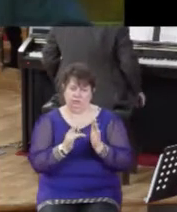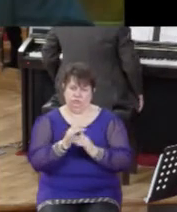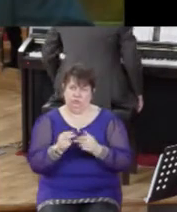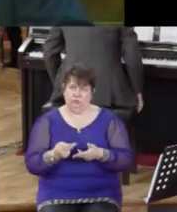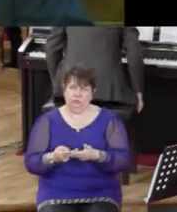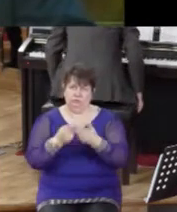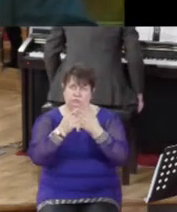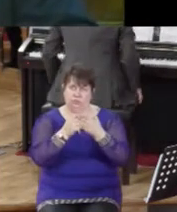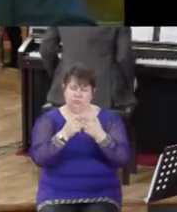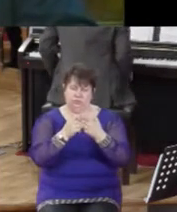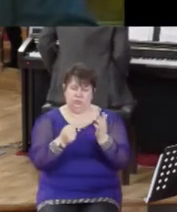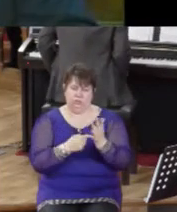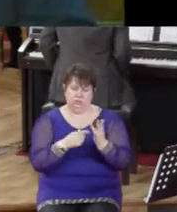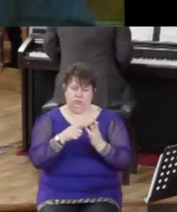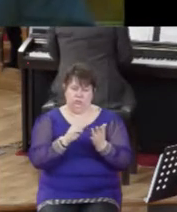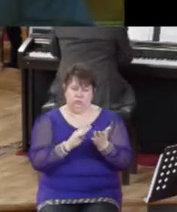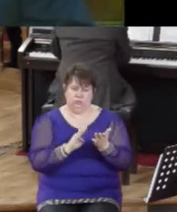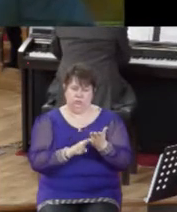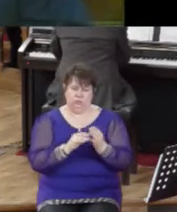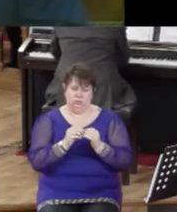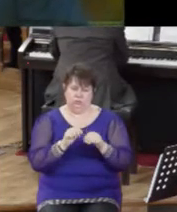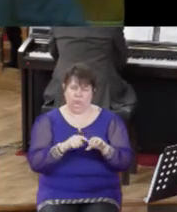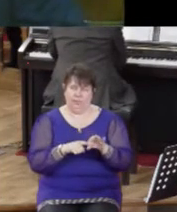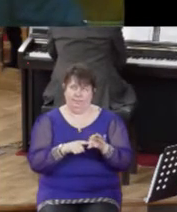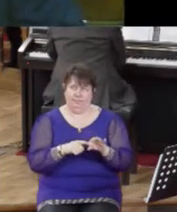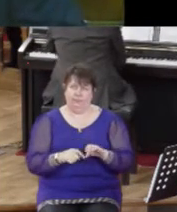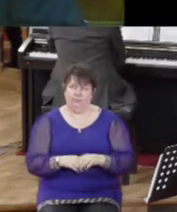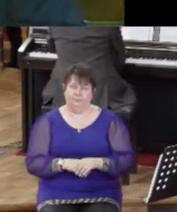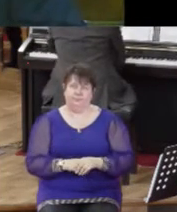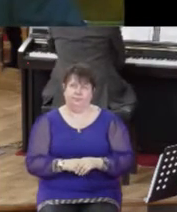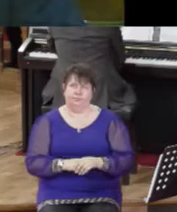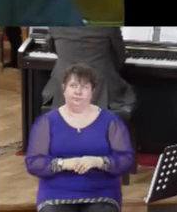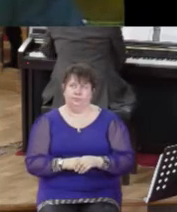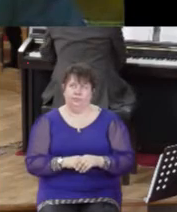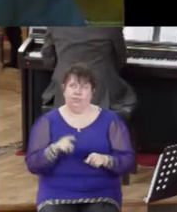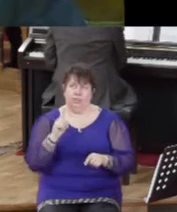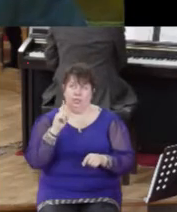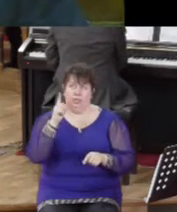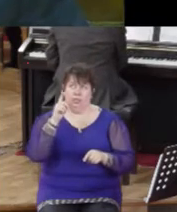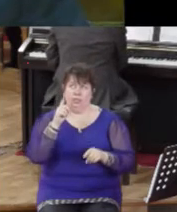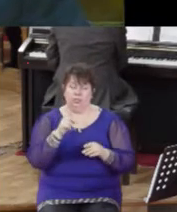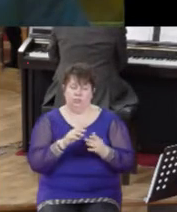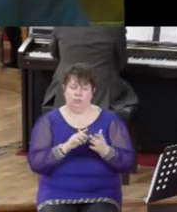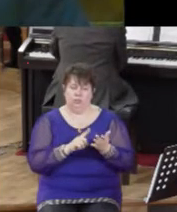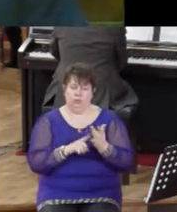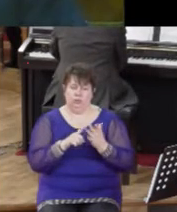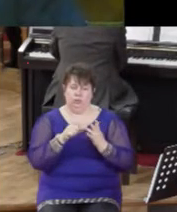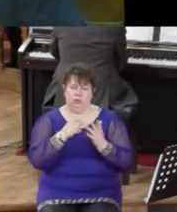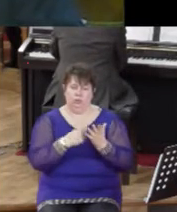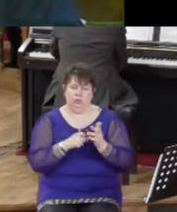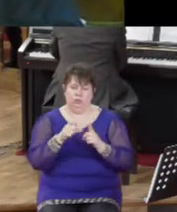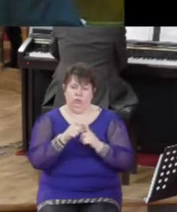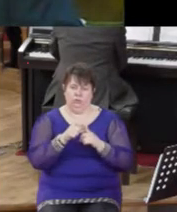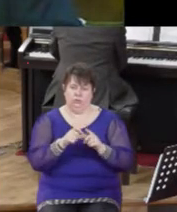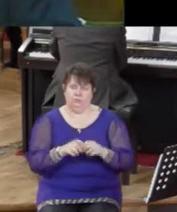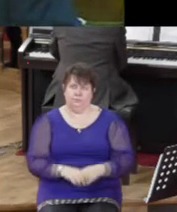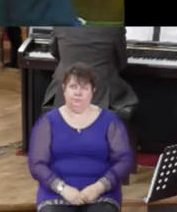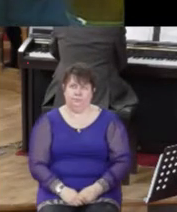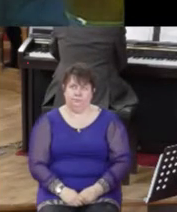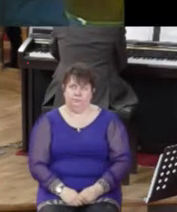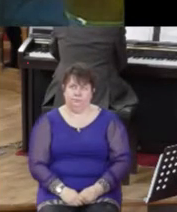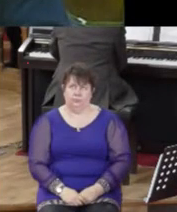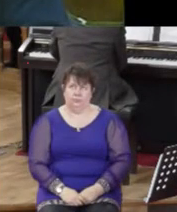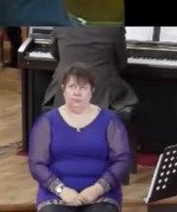is empty. He is Lord, He is Lord, He is risen from the dead, and He is Lord. If you're following in a hymn book,